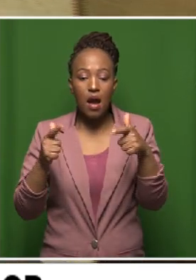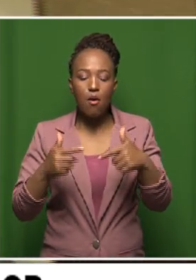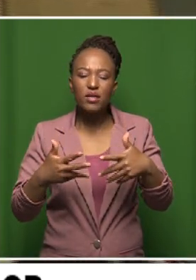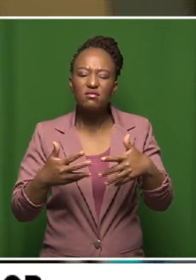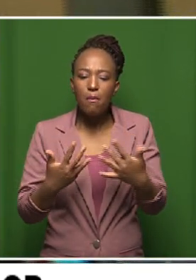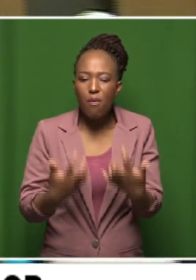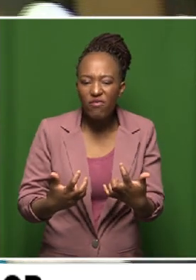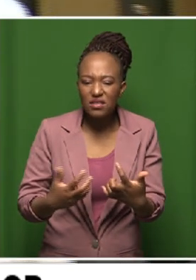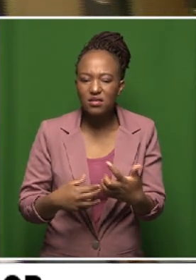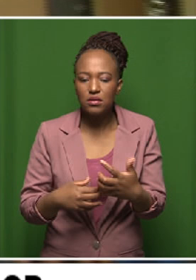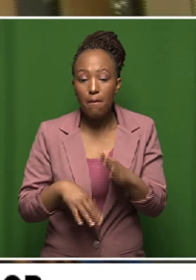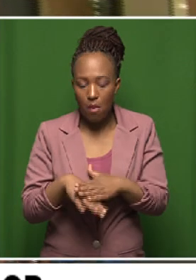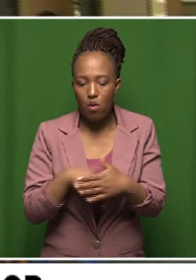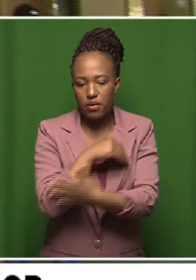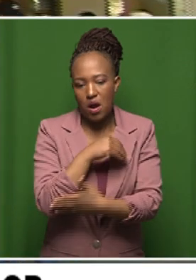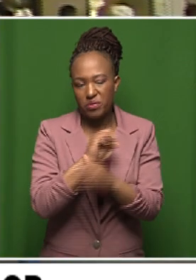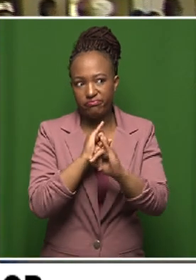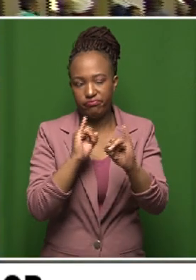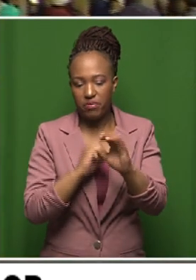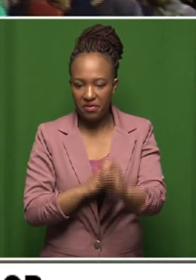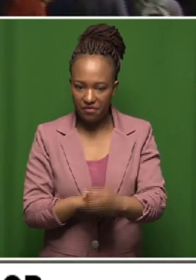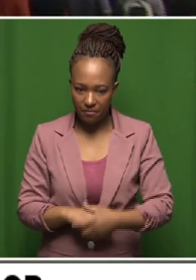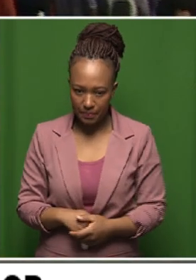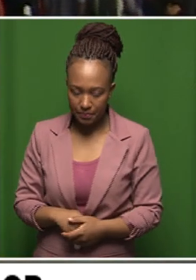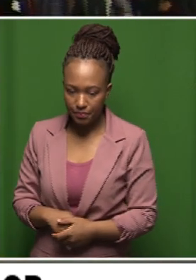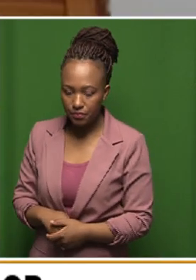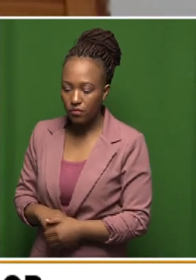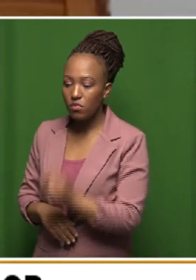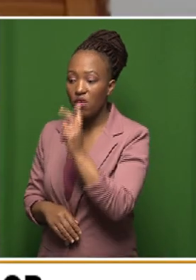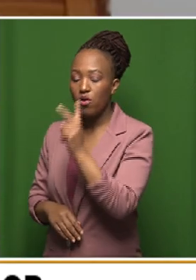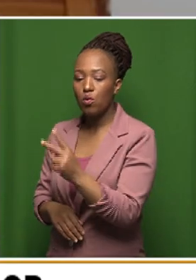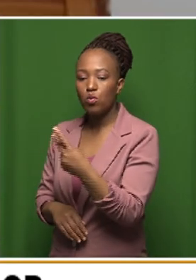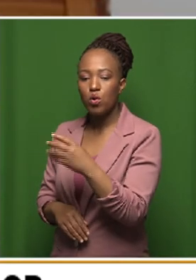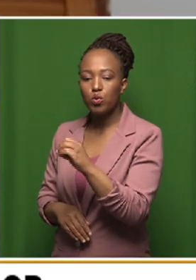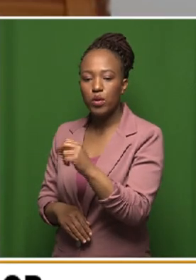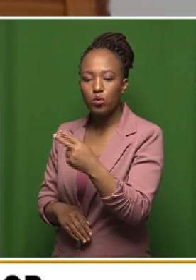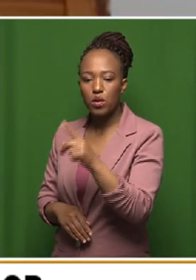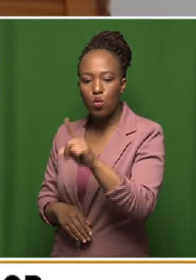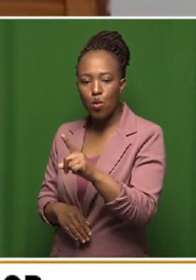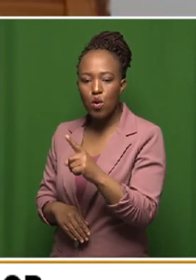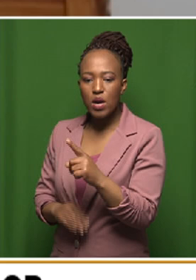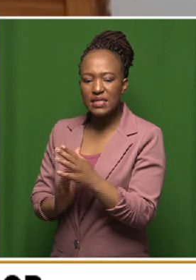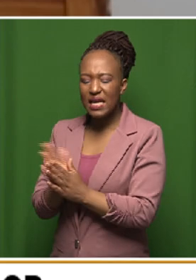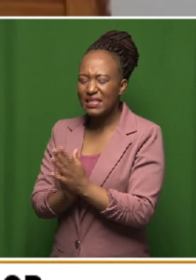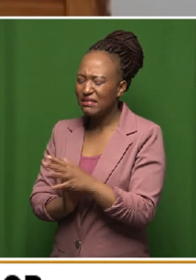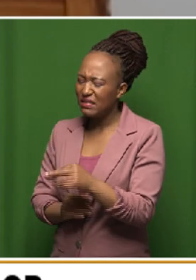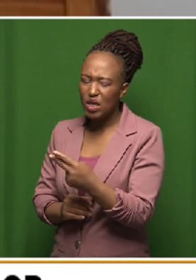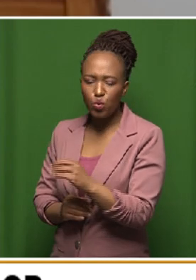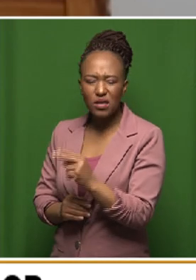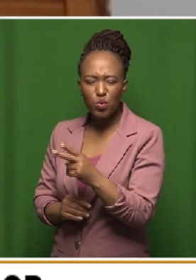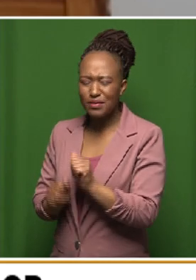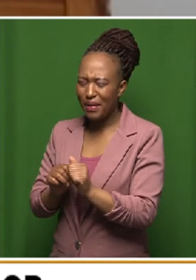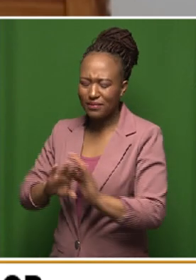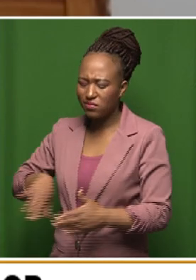country. I mean, if we look forward to 2021, I mean, so many people wishing 2020 over and saying, you